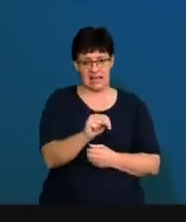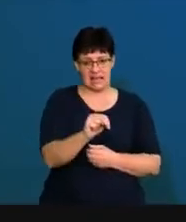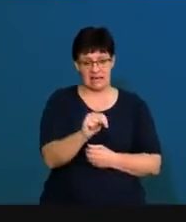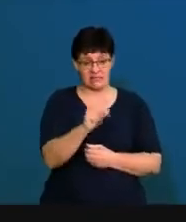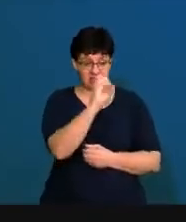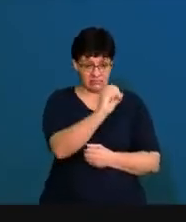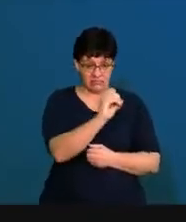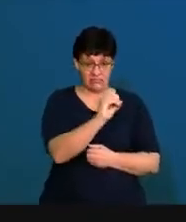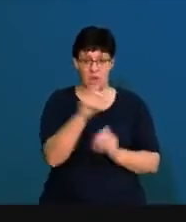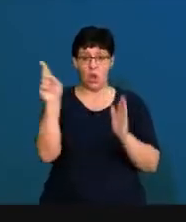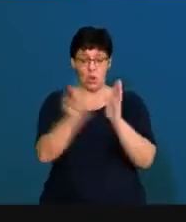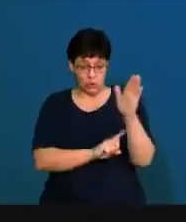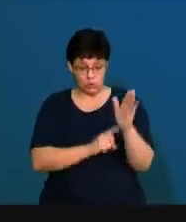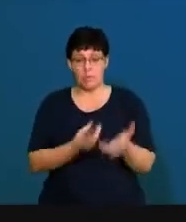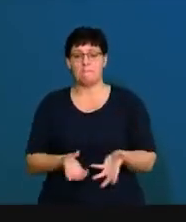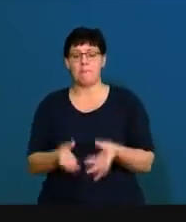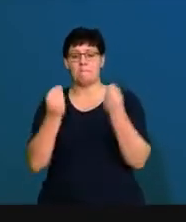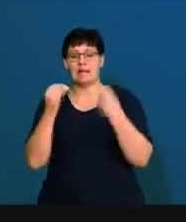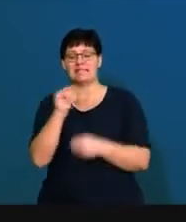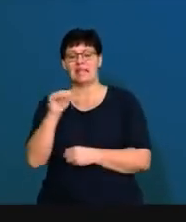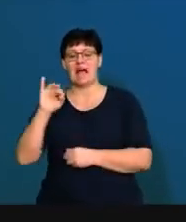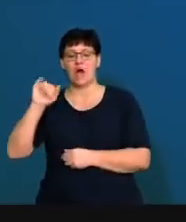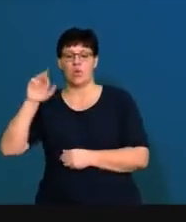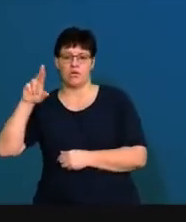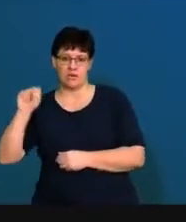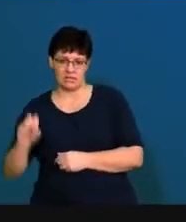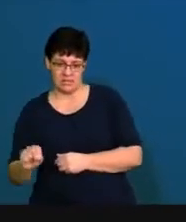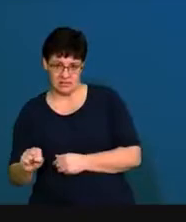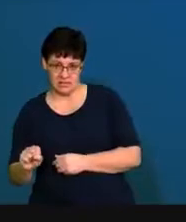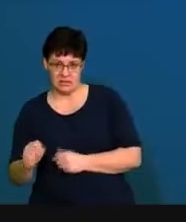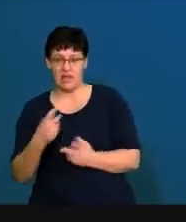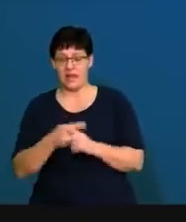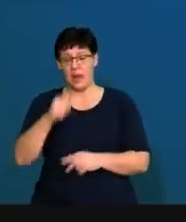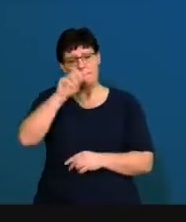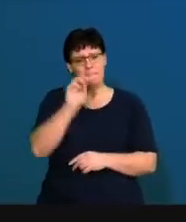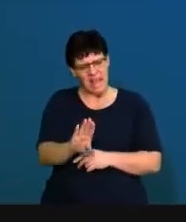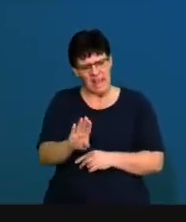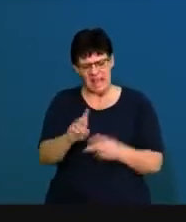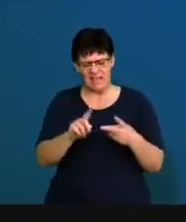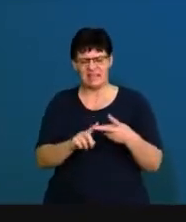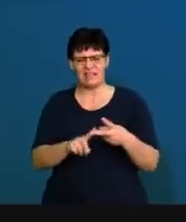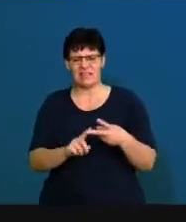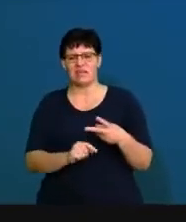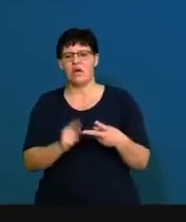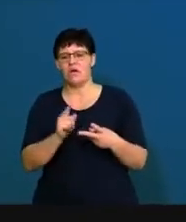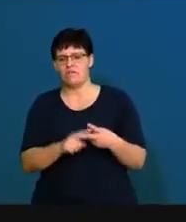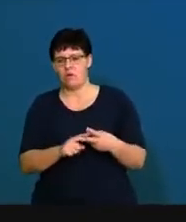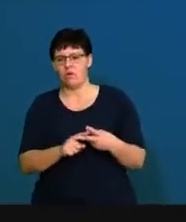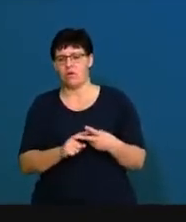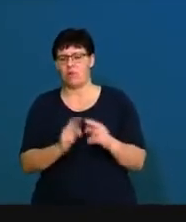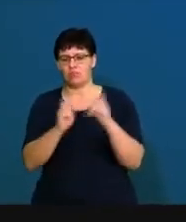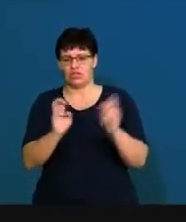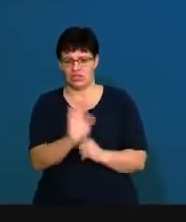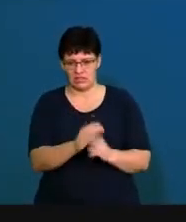zinc atom losing to give us zinc ions, okay? And then the B, obviously, will be for the salt